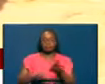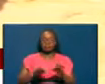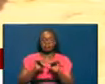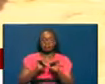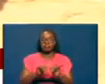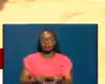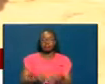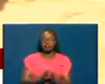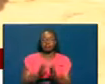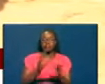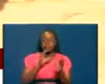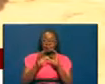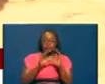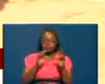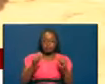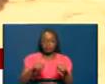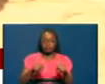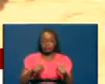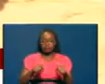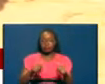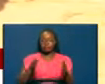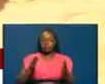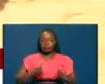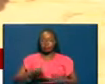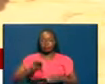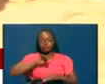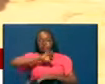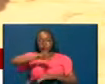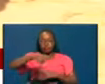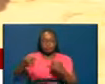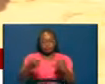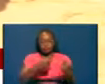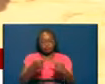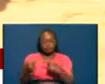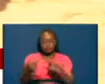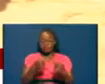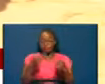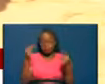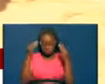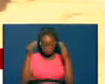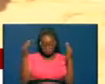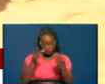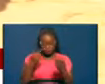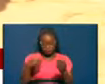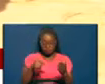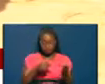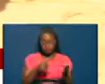The conversation today on human-elephant conflict draws our attention to